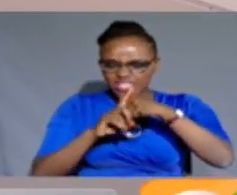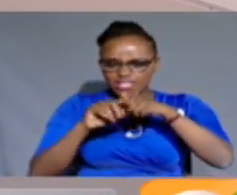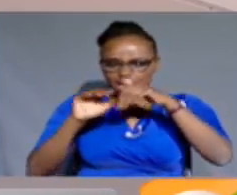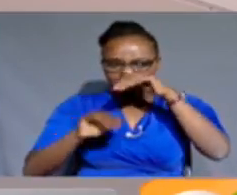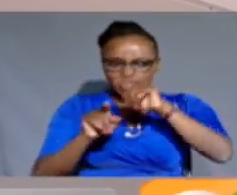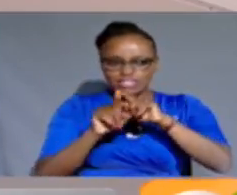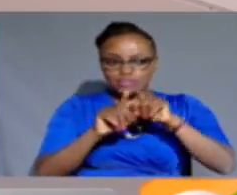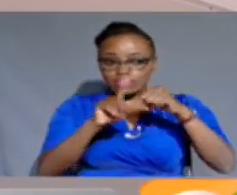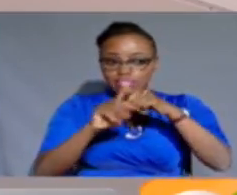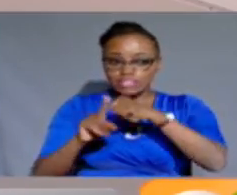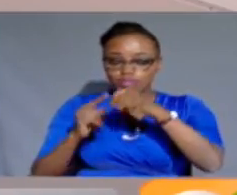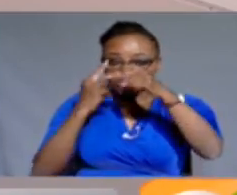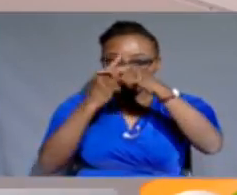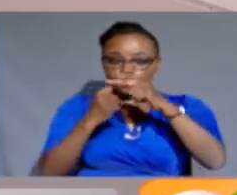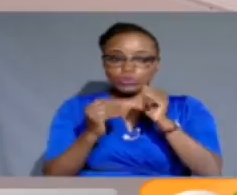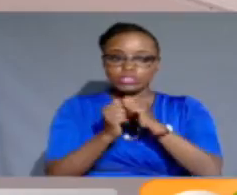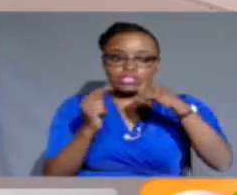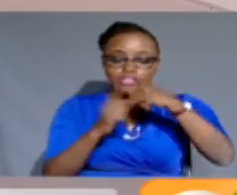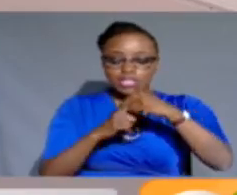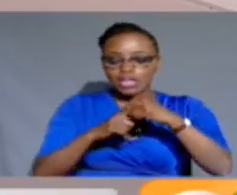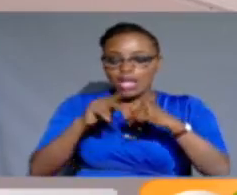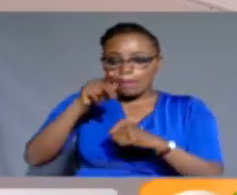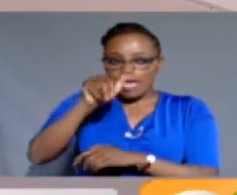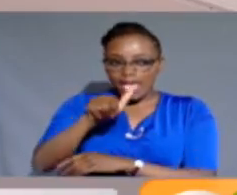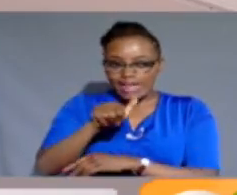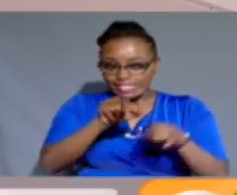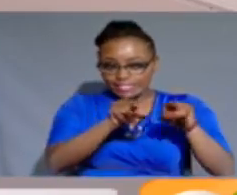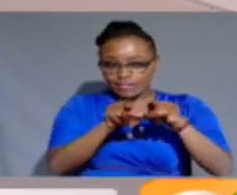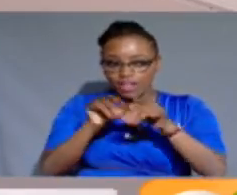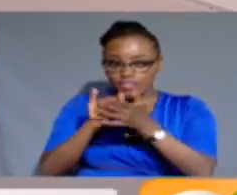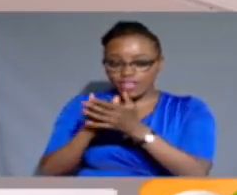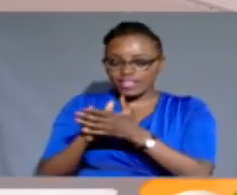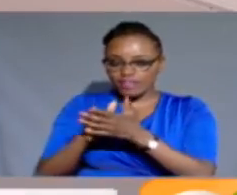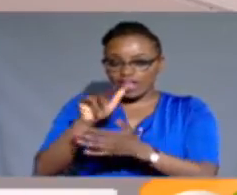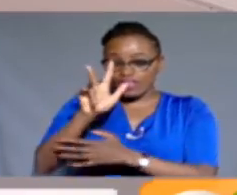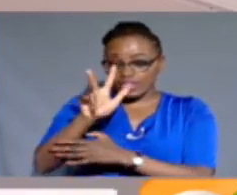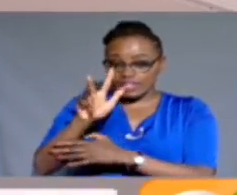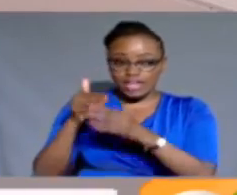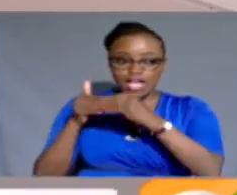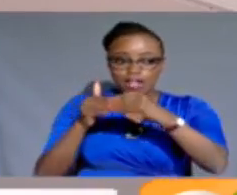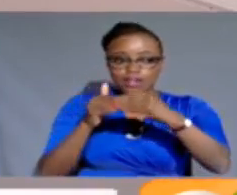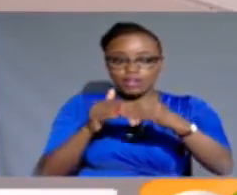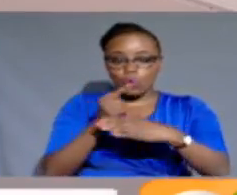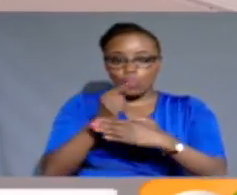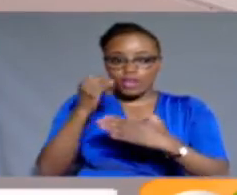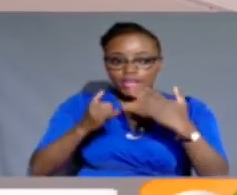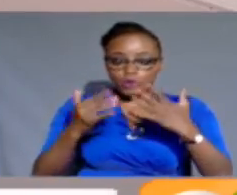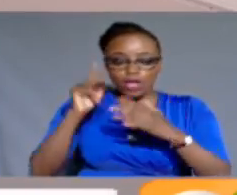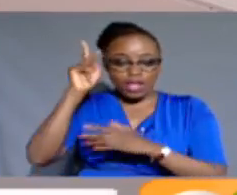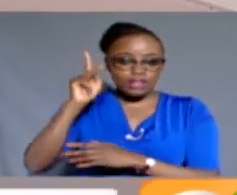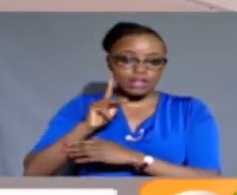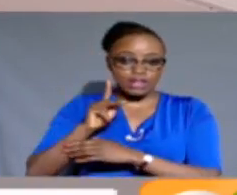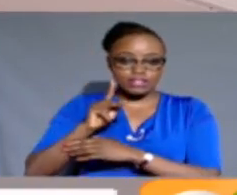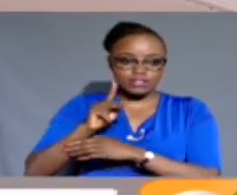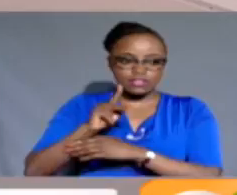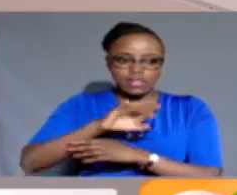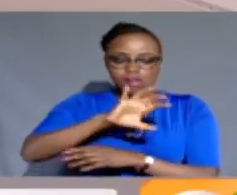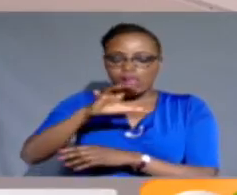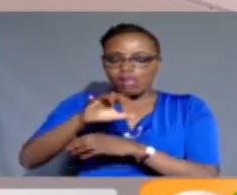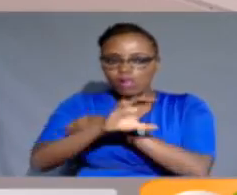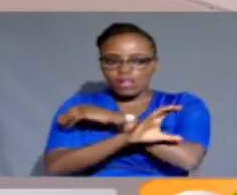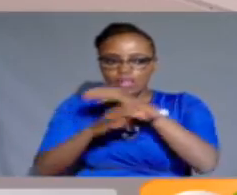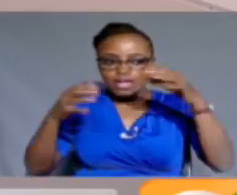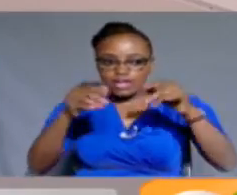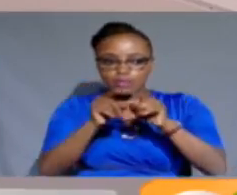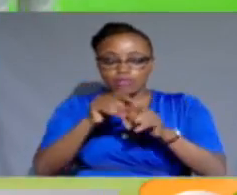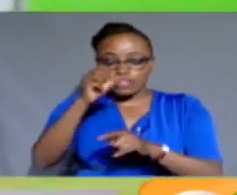second round to total 16-under-par for the week and take a 3-shot lead into the weekend at the current country club. Hot on his heels are